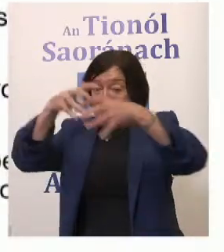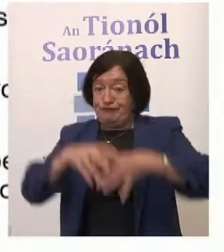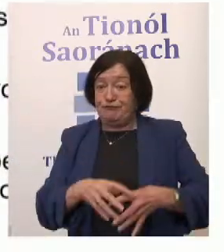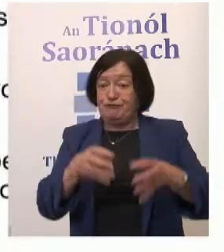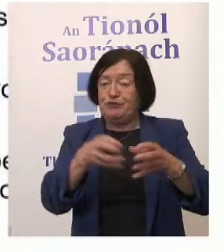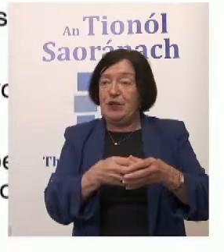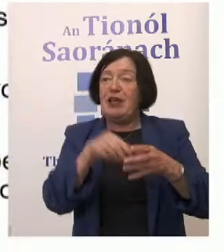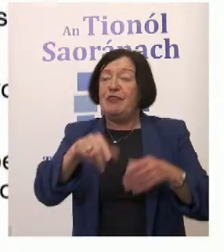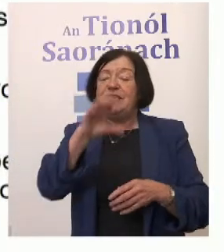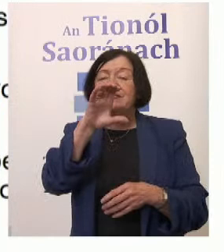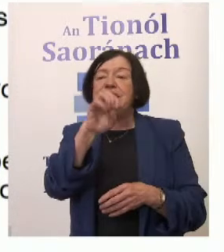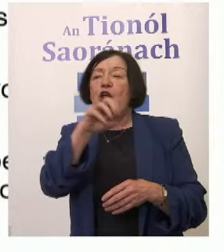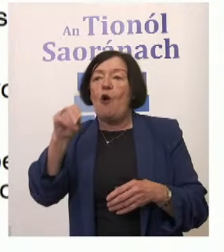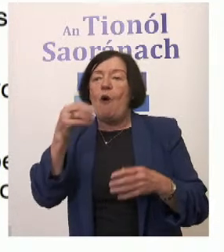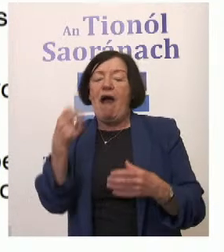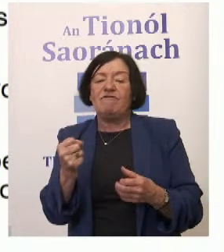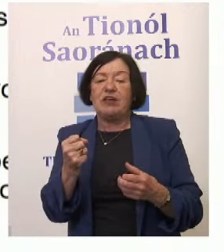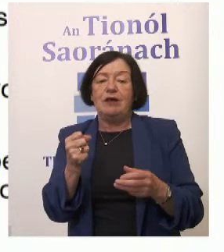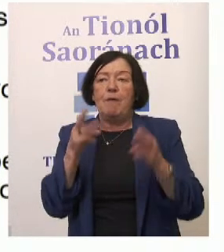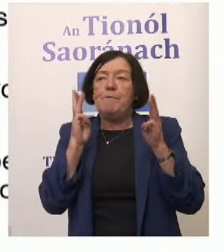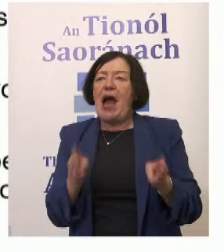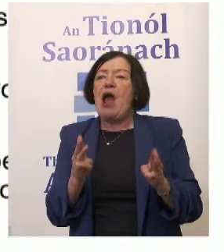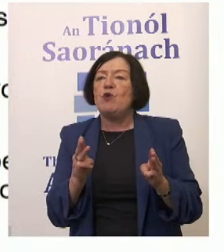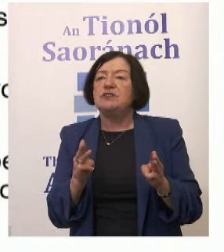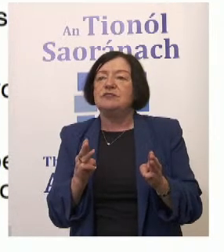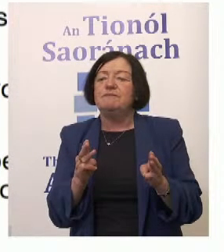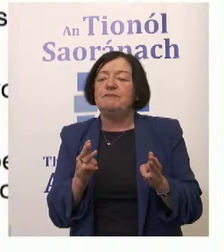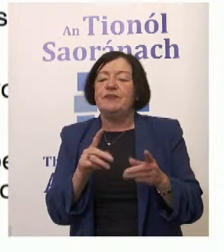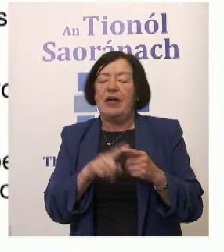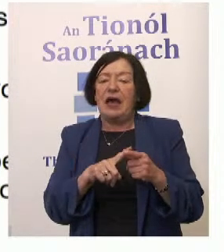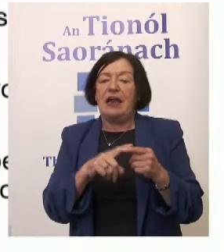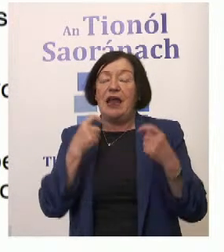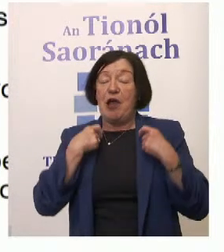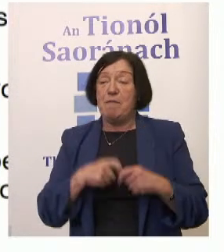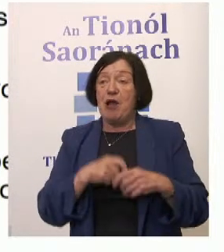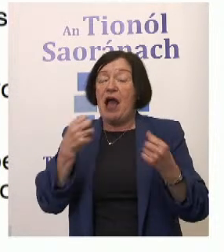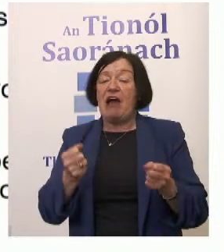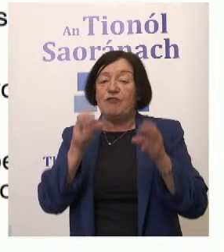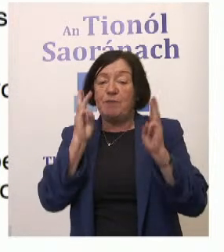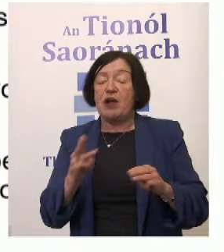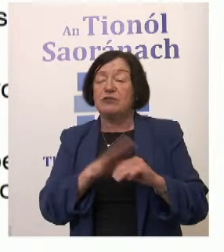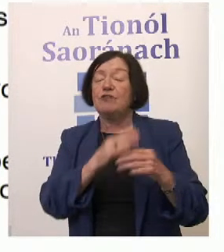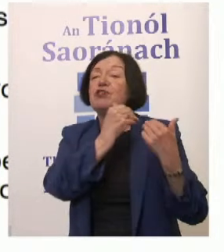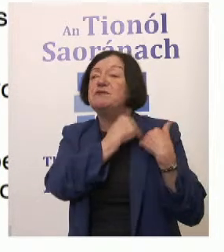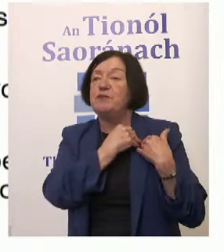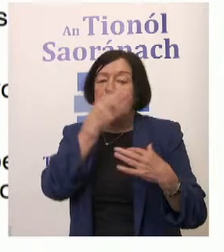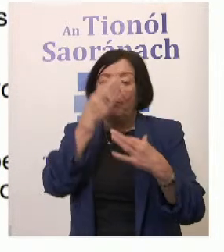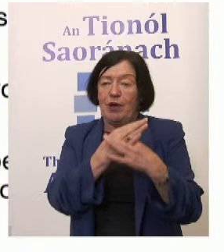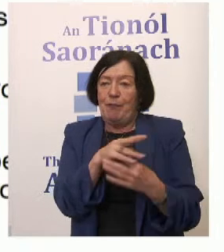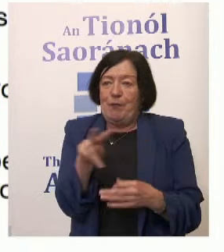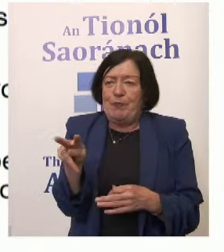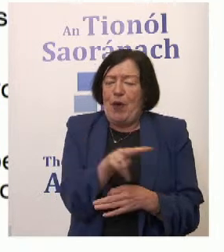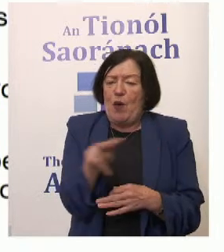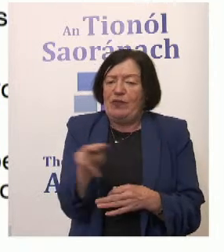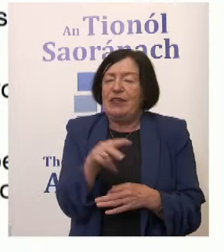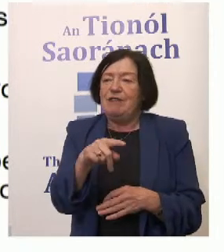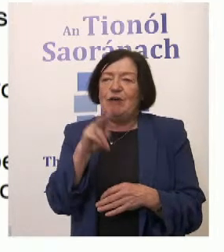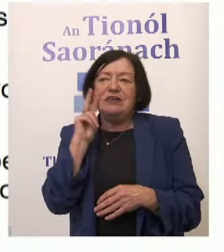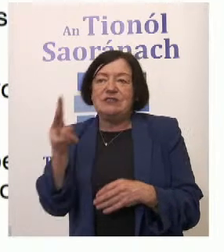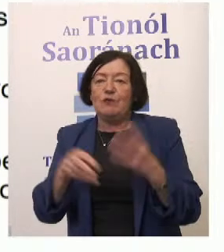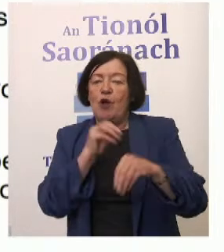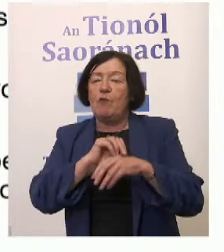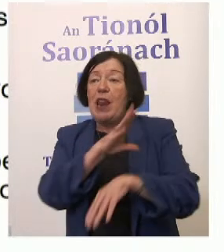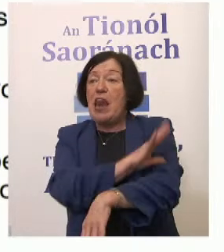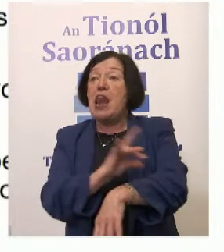a chief executive having powers and a mayor having powers, the responsibility between the two. And you've seen what's going on with